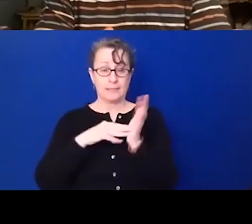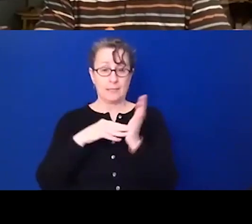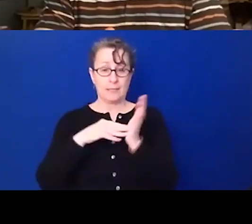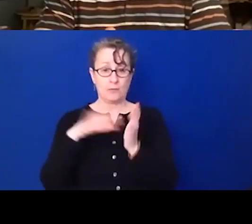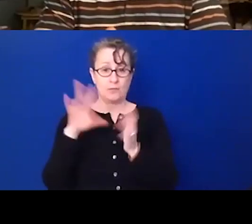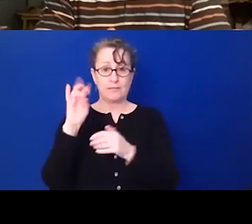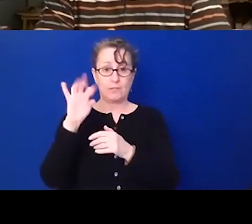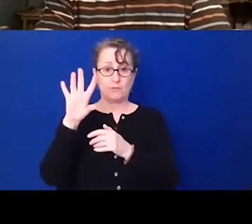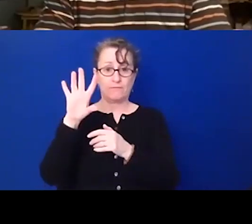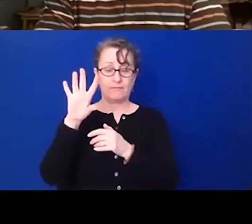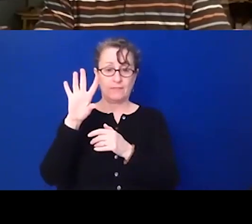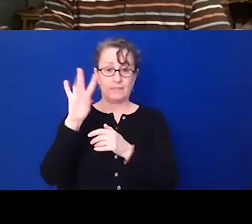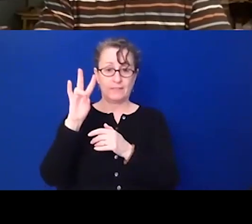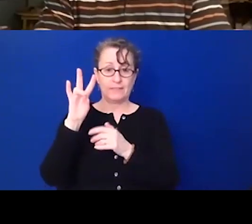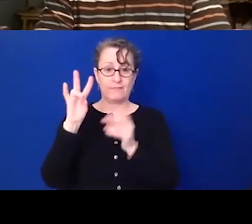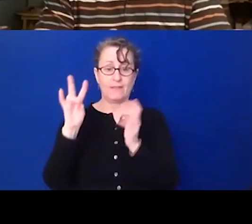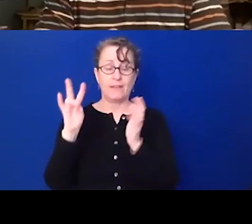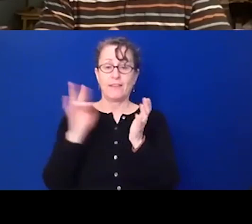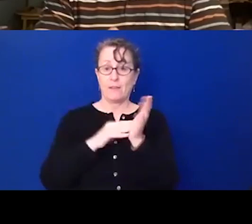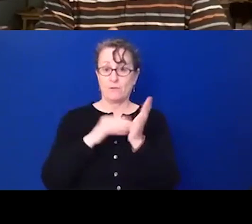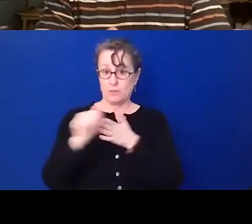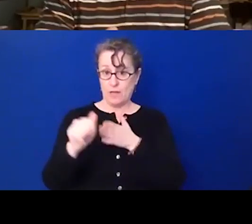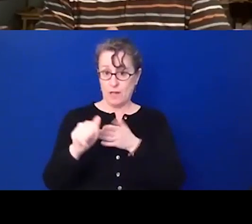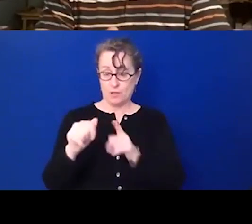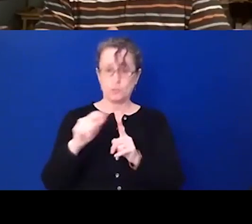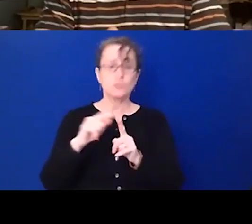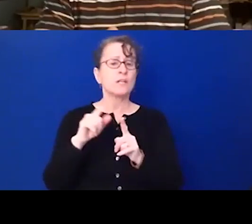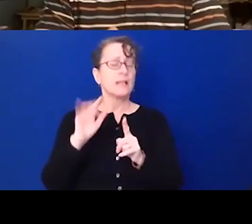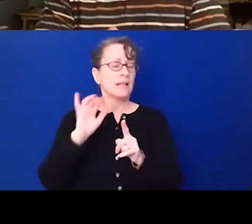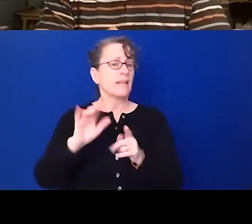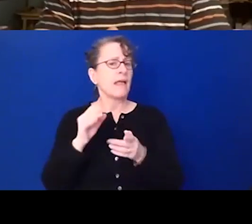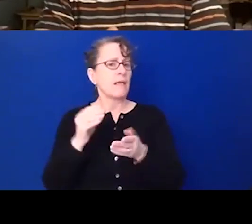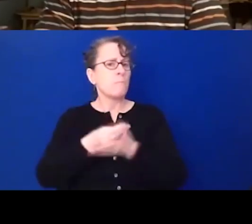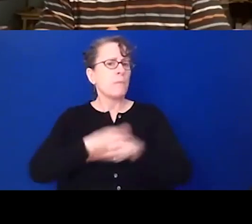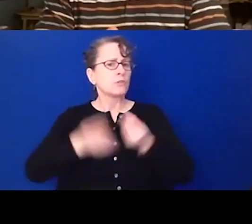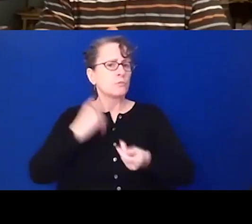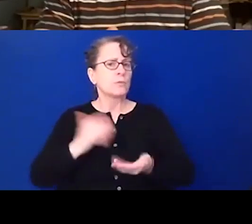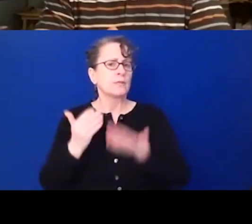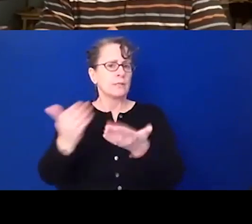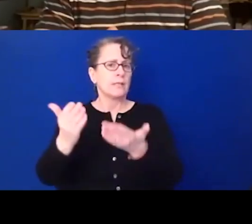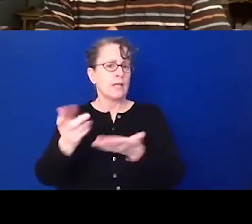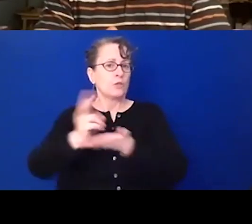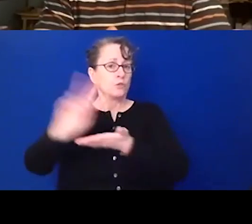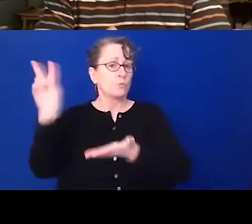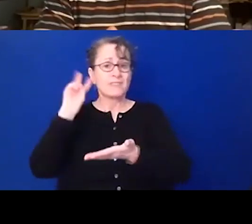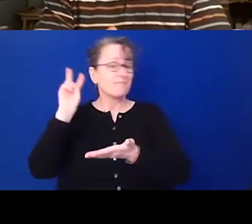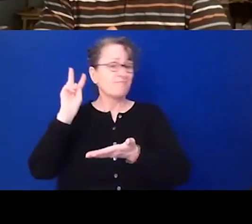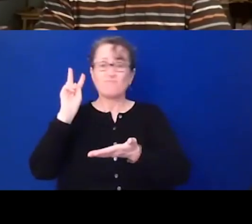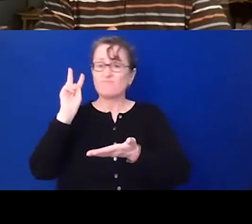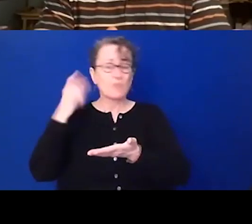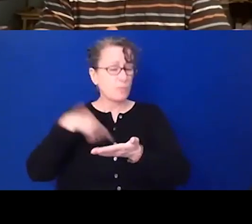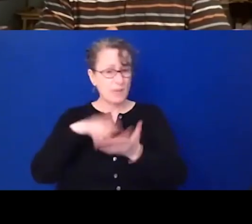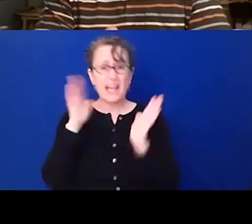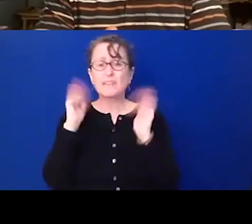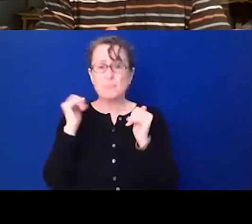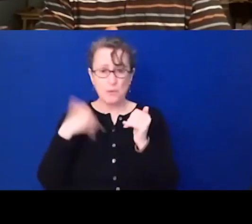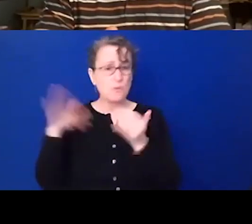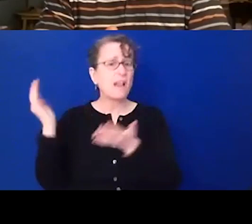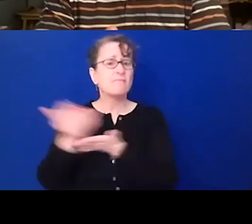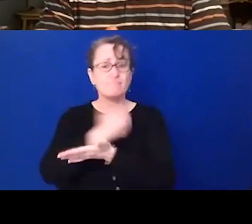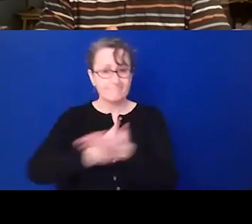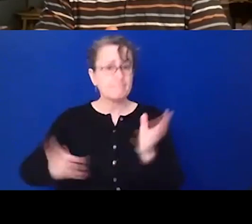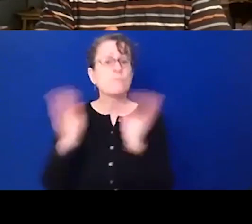$86,750,000 that was in there in the original budget that we brought to you 2 weeks ago, we think that's too low. And we think upon reflection